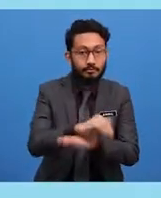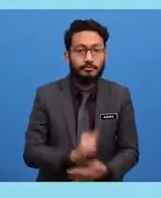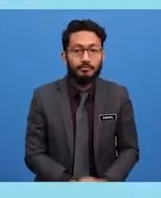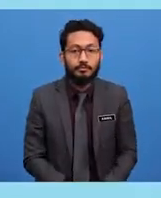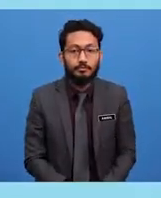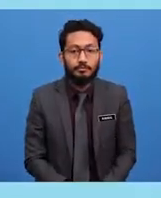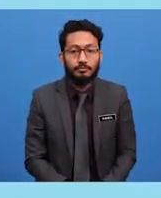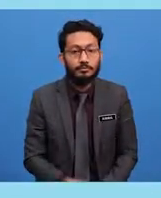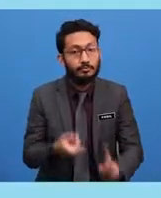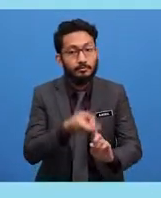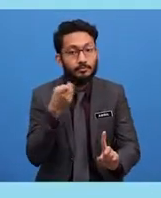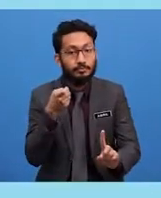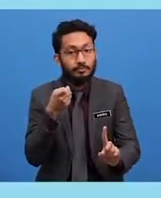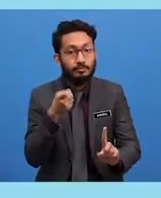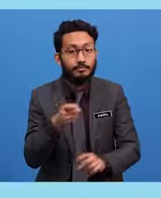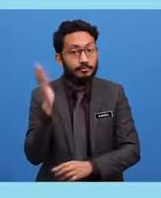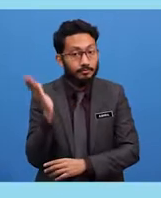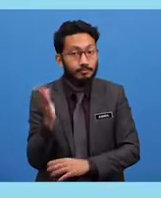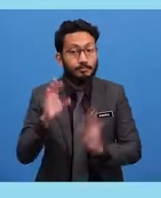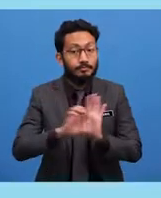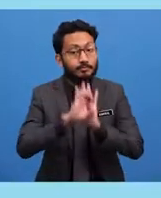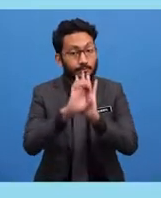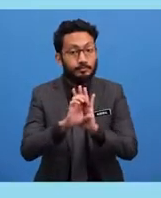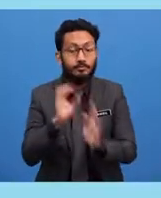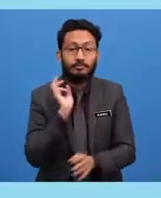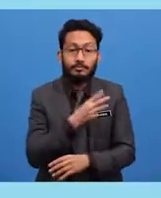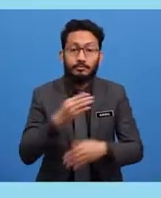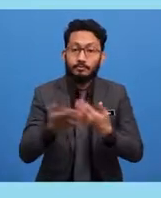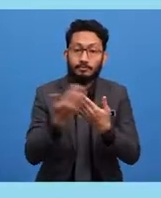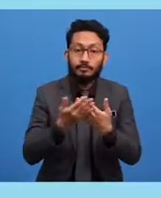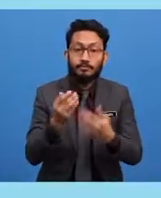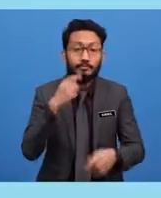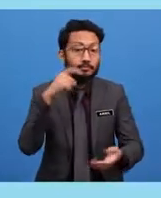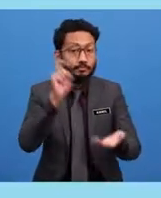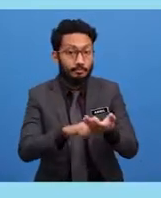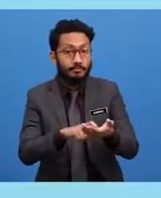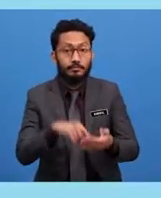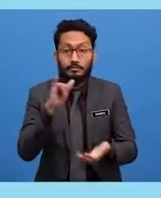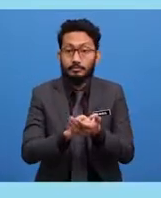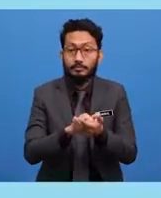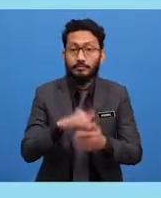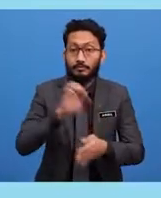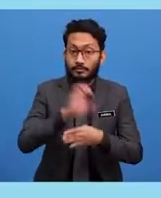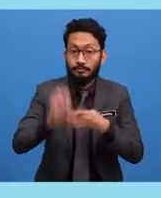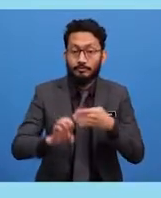this example, we could easily notice that the ending letter of the word arrived is